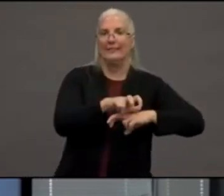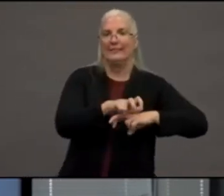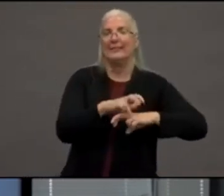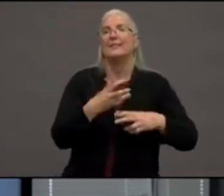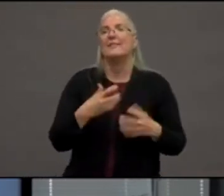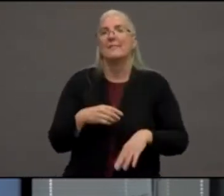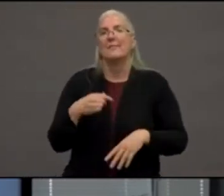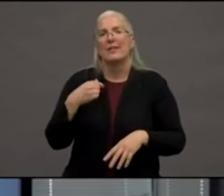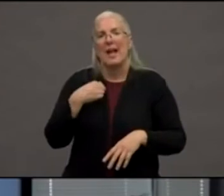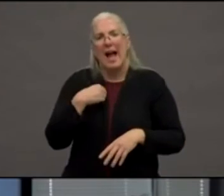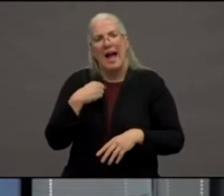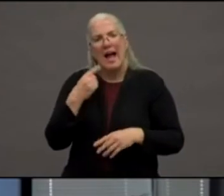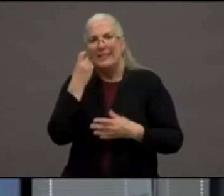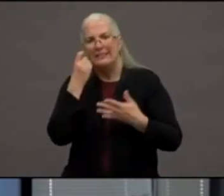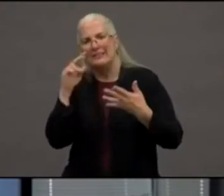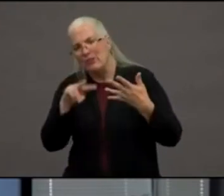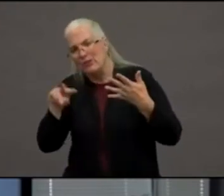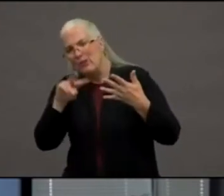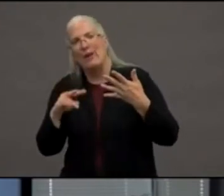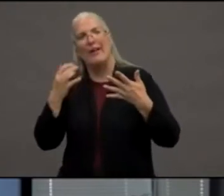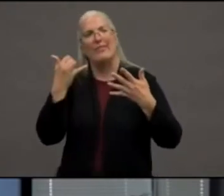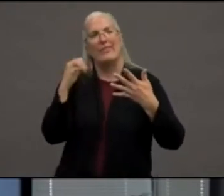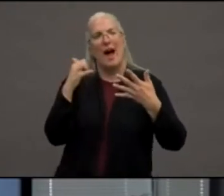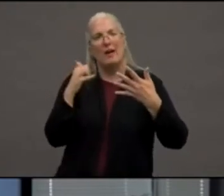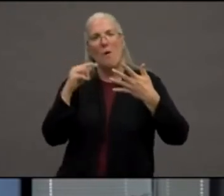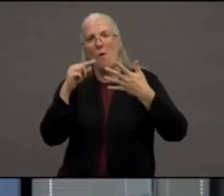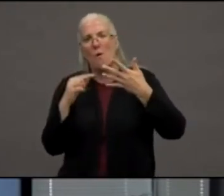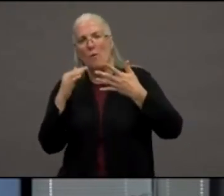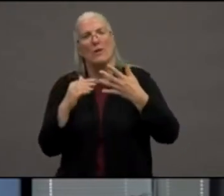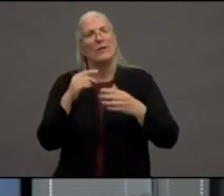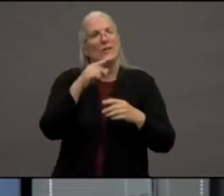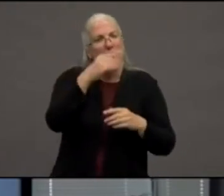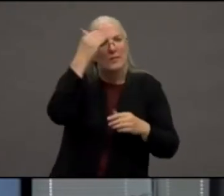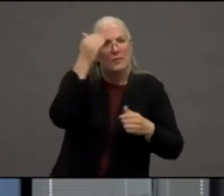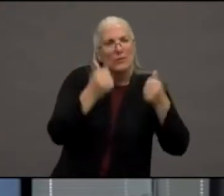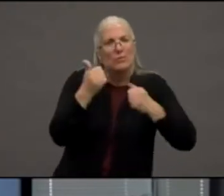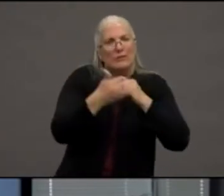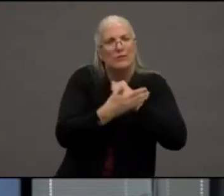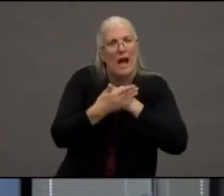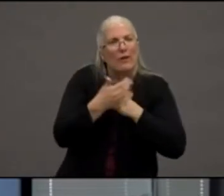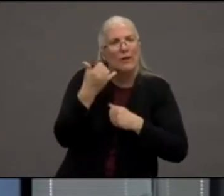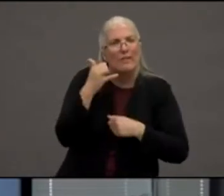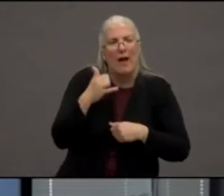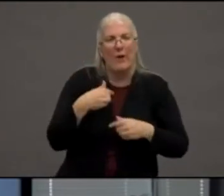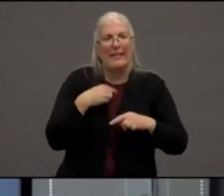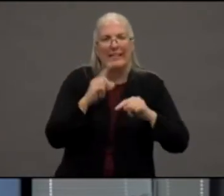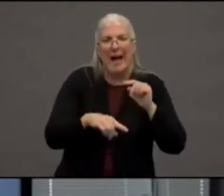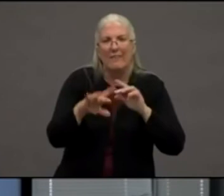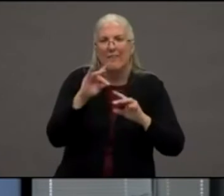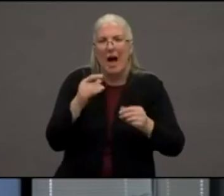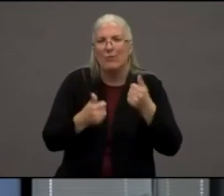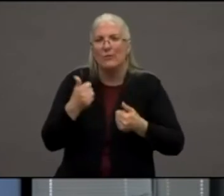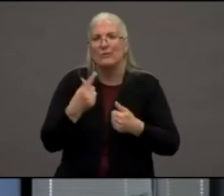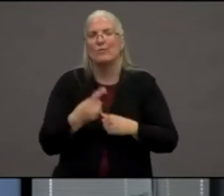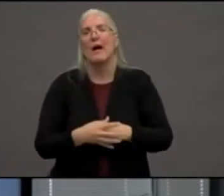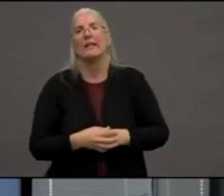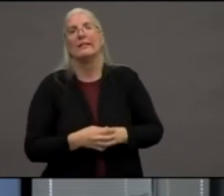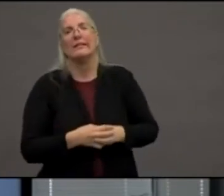So what's a county that's probably in yellow? Oh, if you go back I can tell you